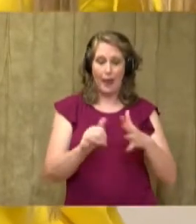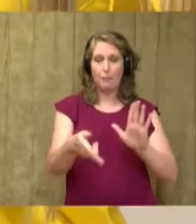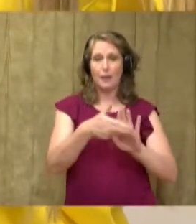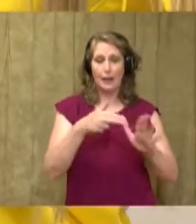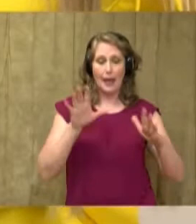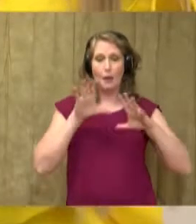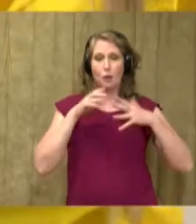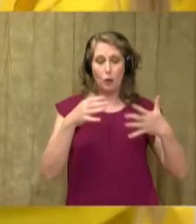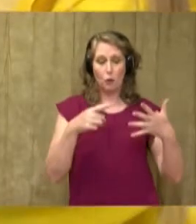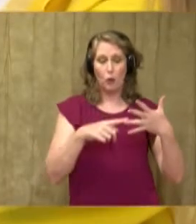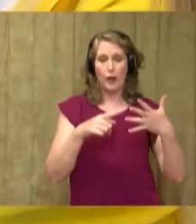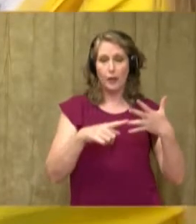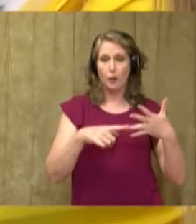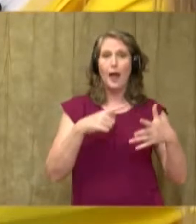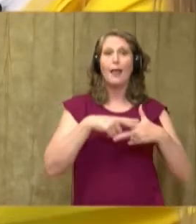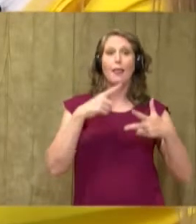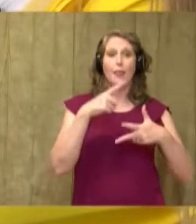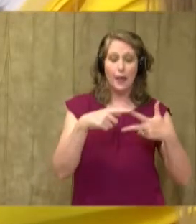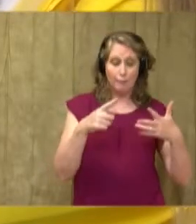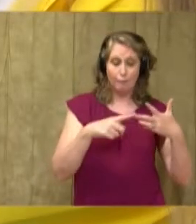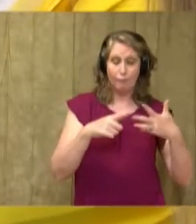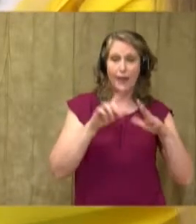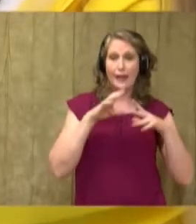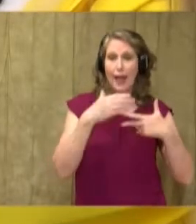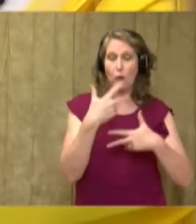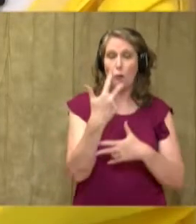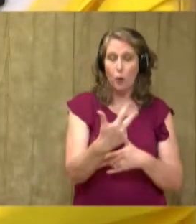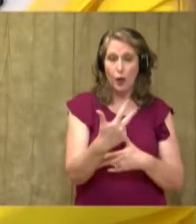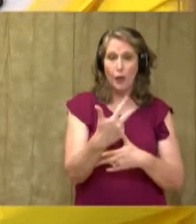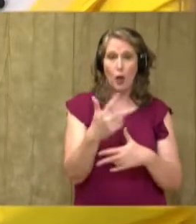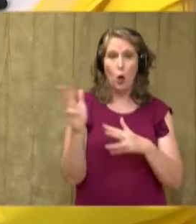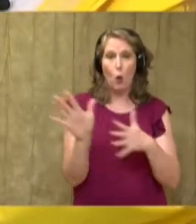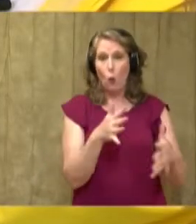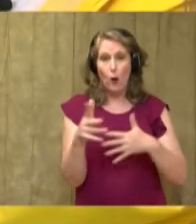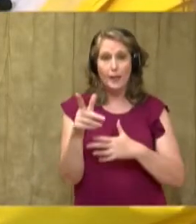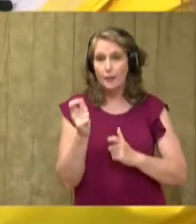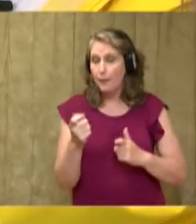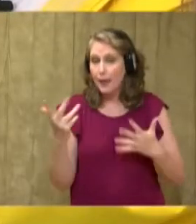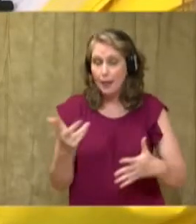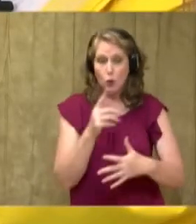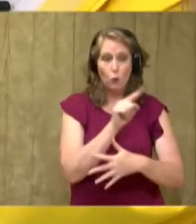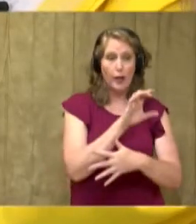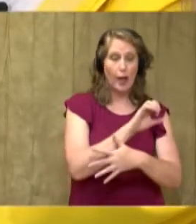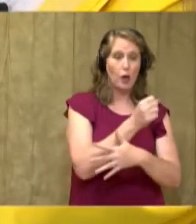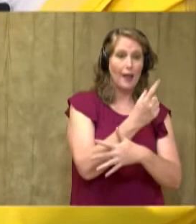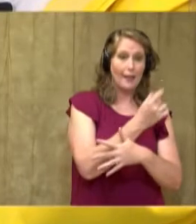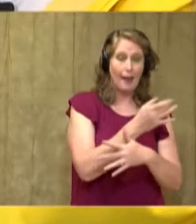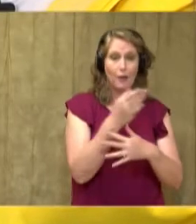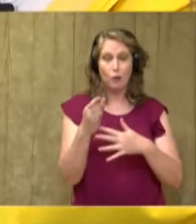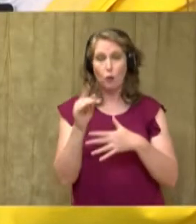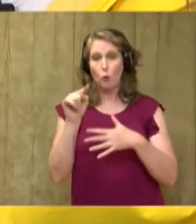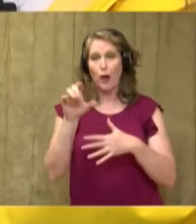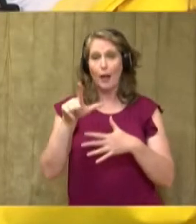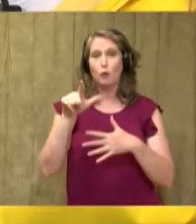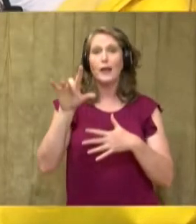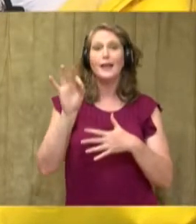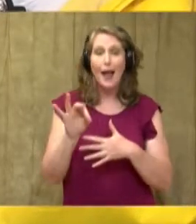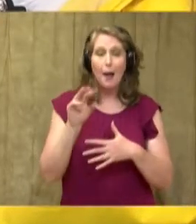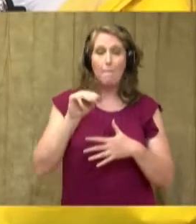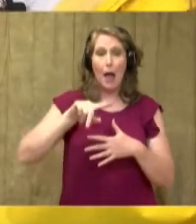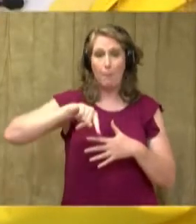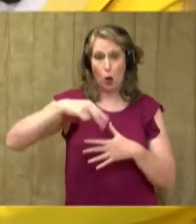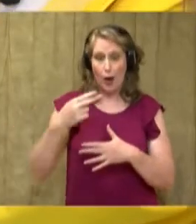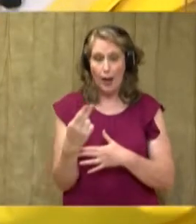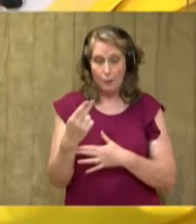2. Then we have category 3 hurricanes have wind speeds between 111 miles per hour and 129 miles per